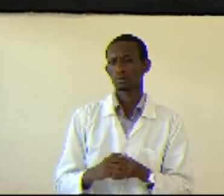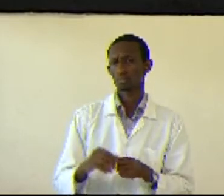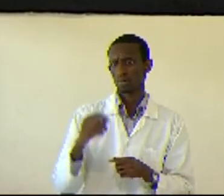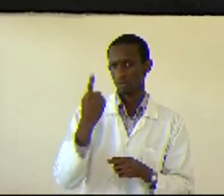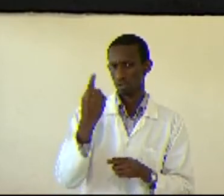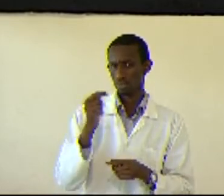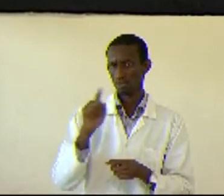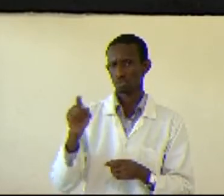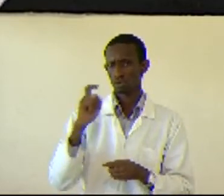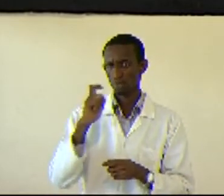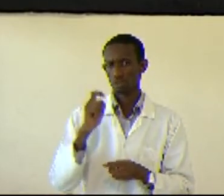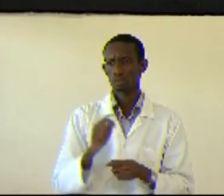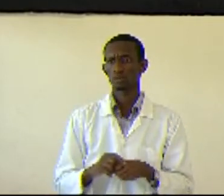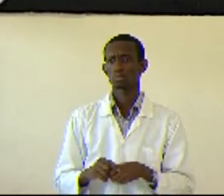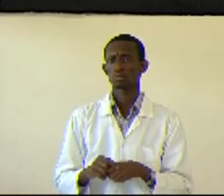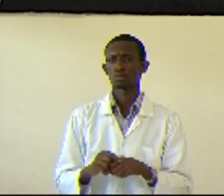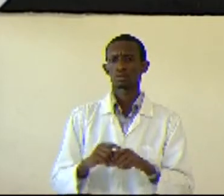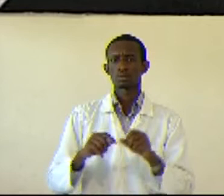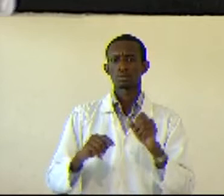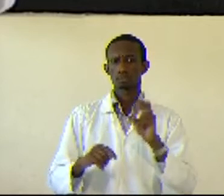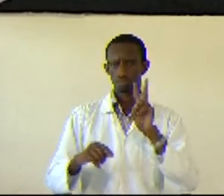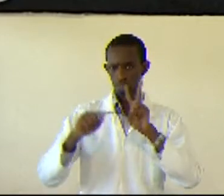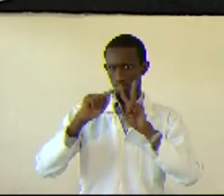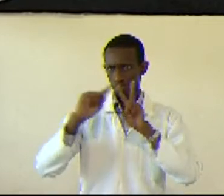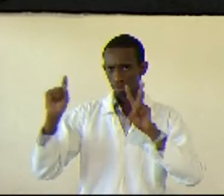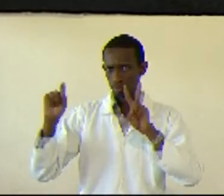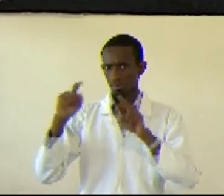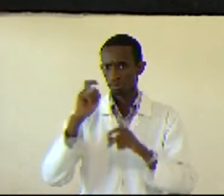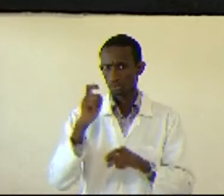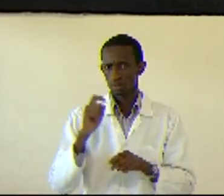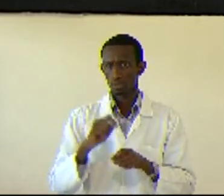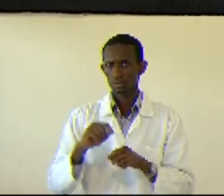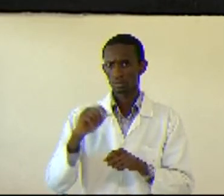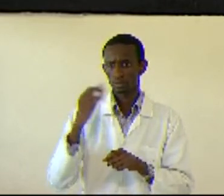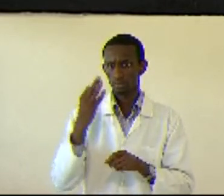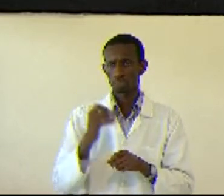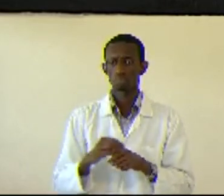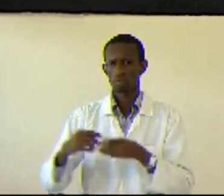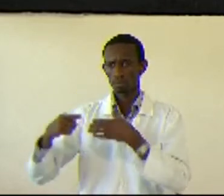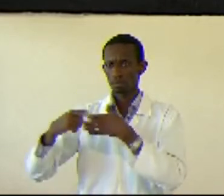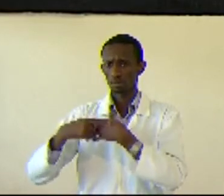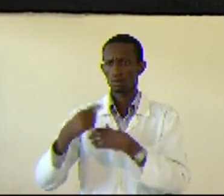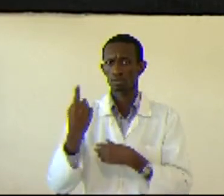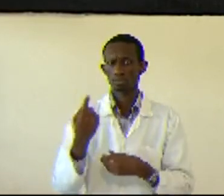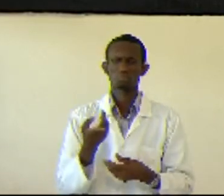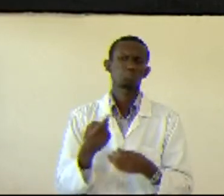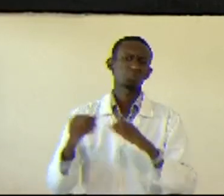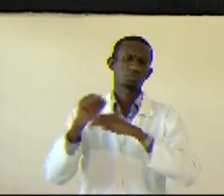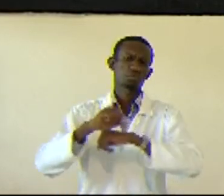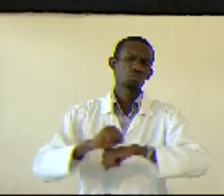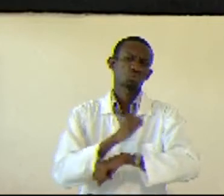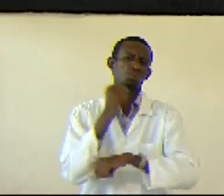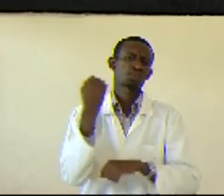by x square root of x squared minus 1. This is known from senior 5, isn't it? All